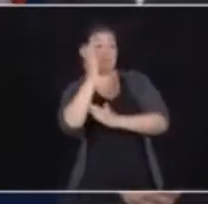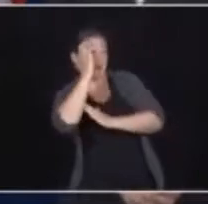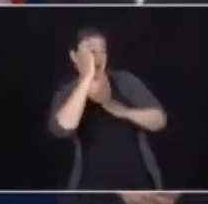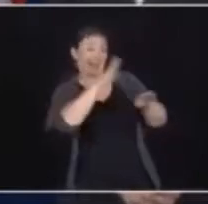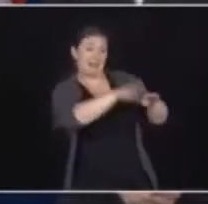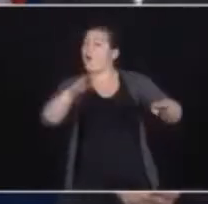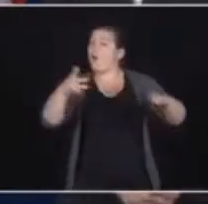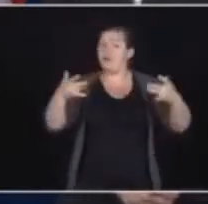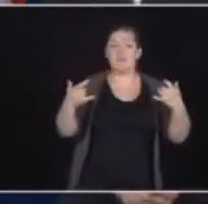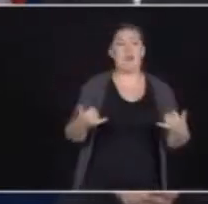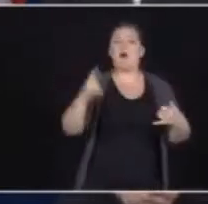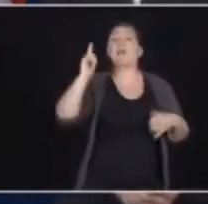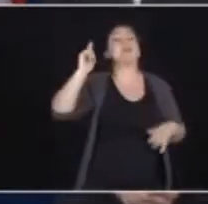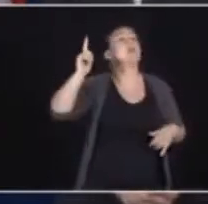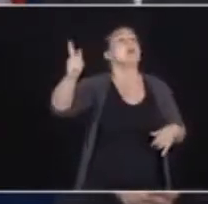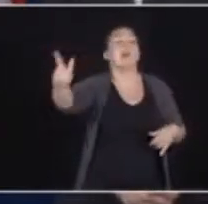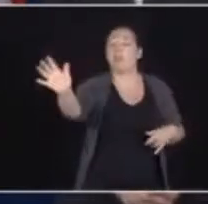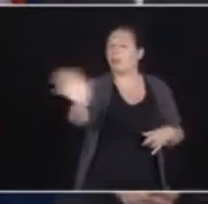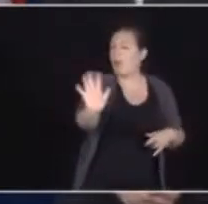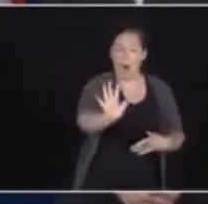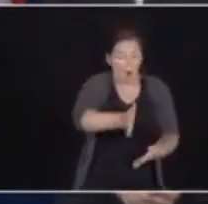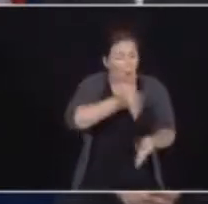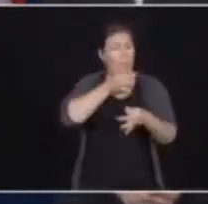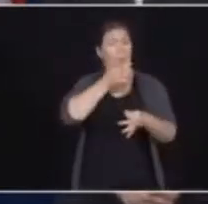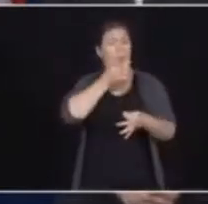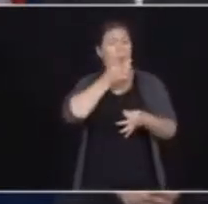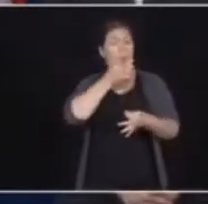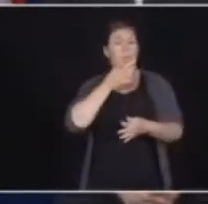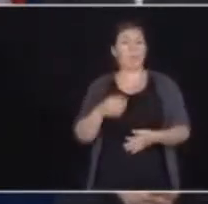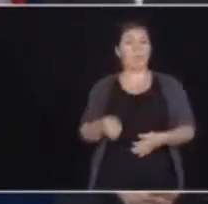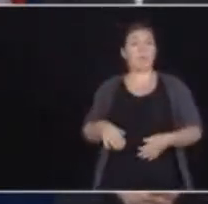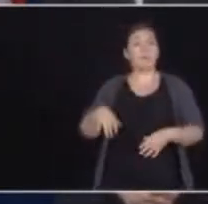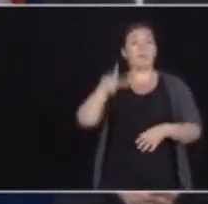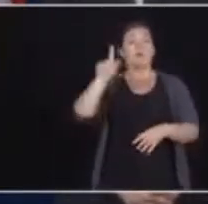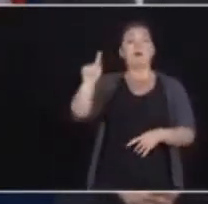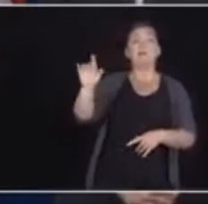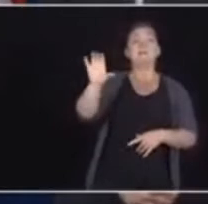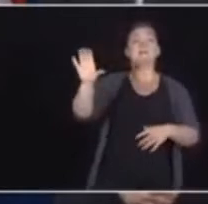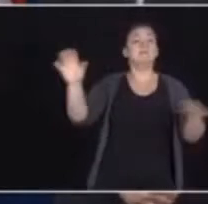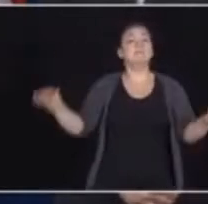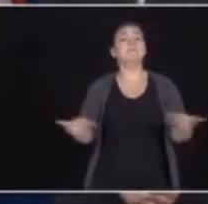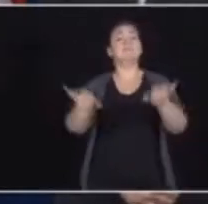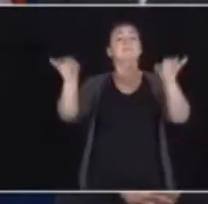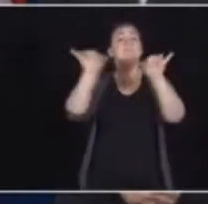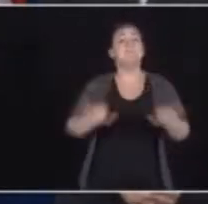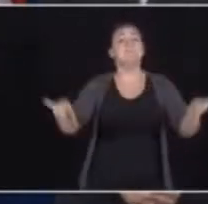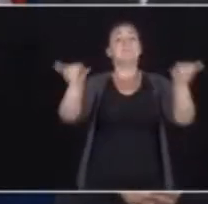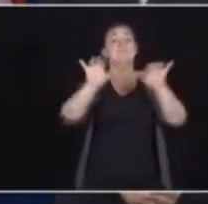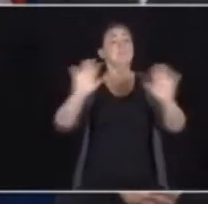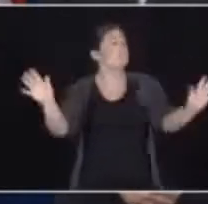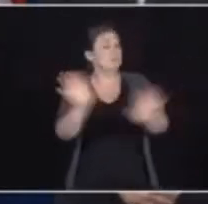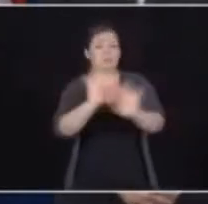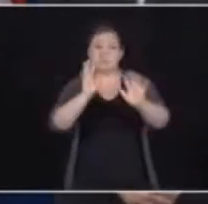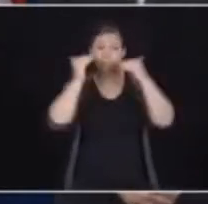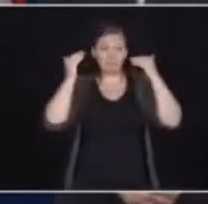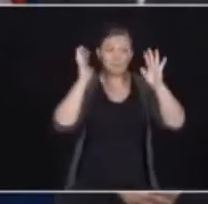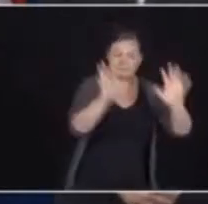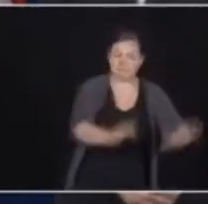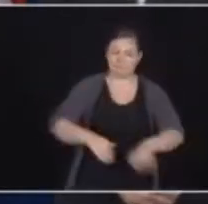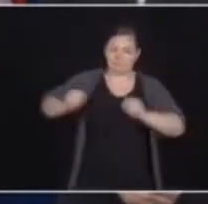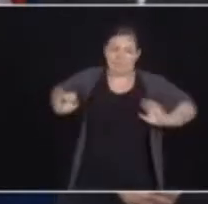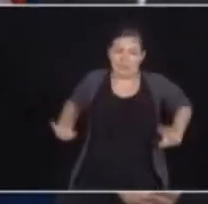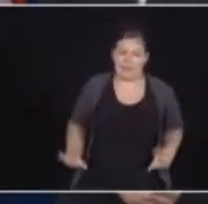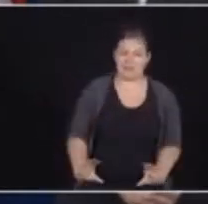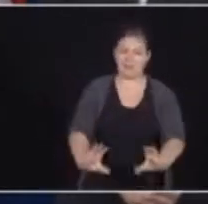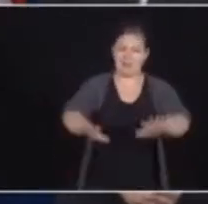to long-term care, it can't be business as usual. We need action, and we need it now. My